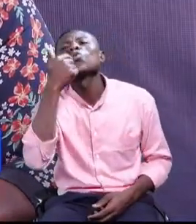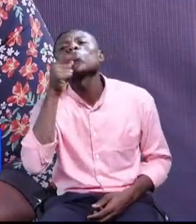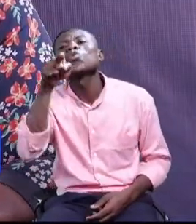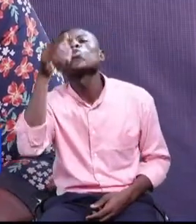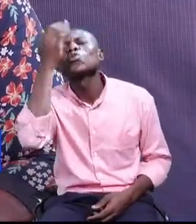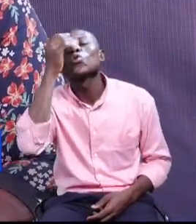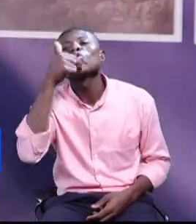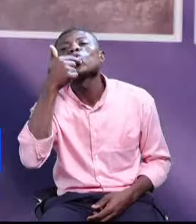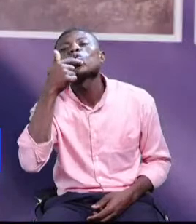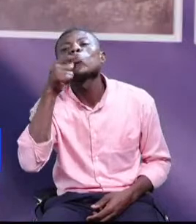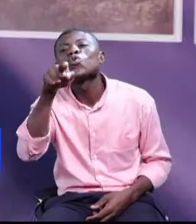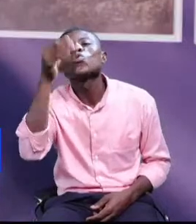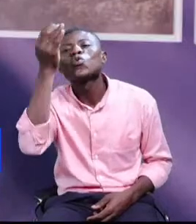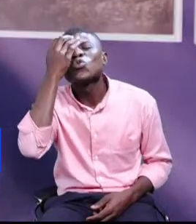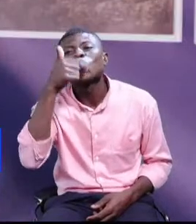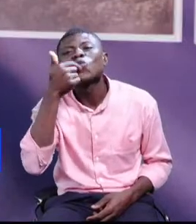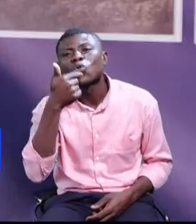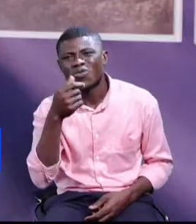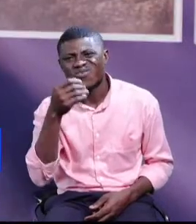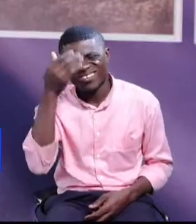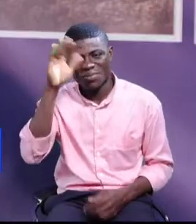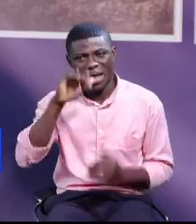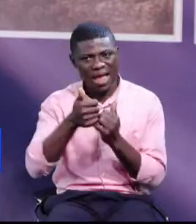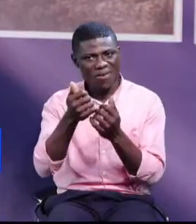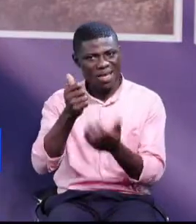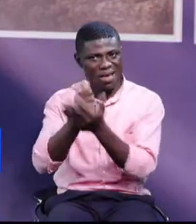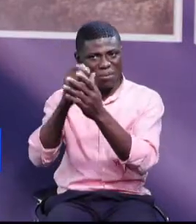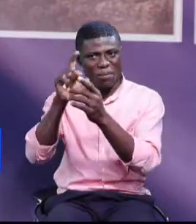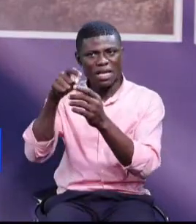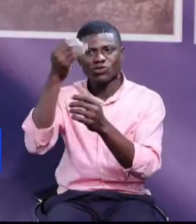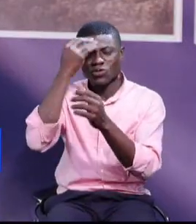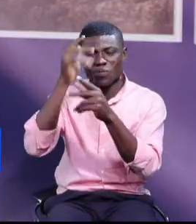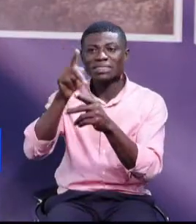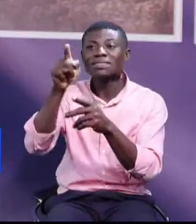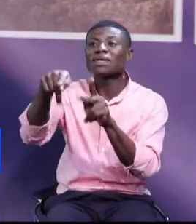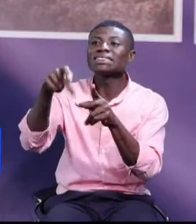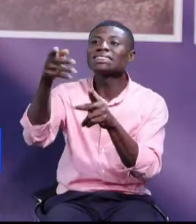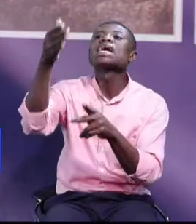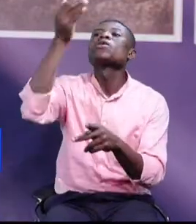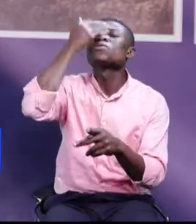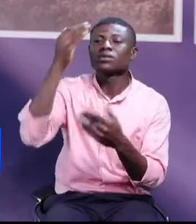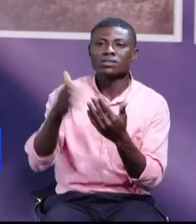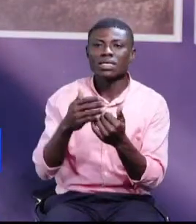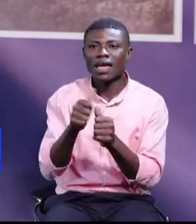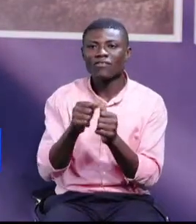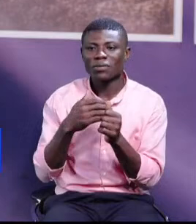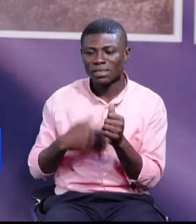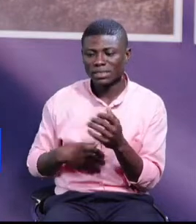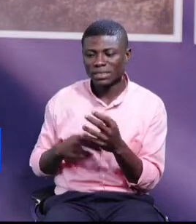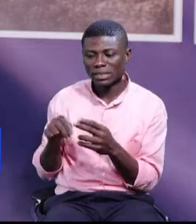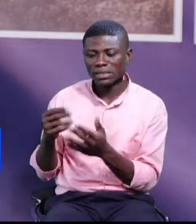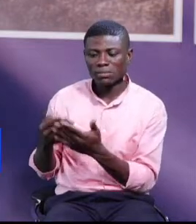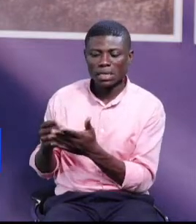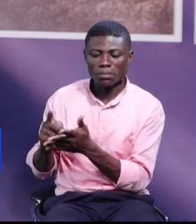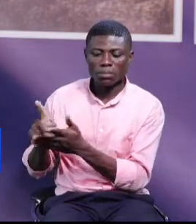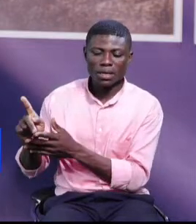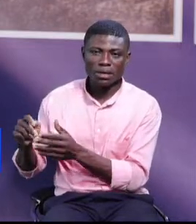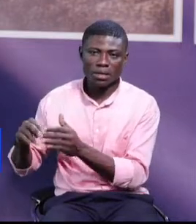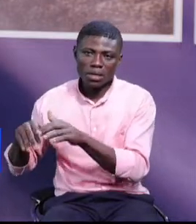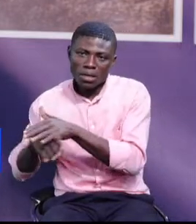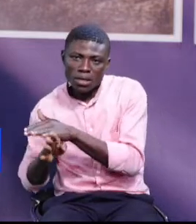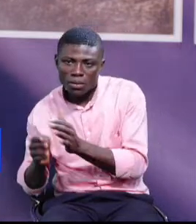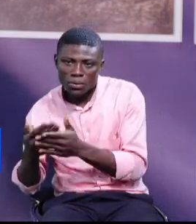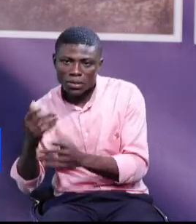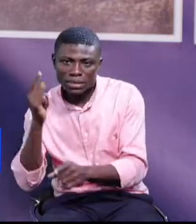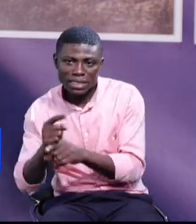them, there's some truth to it. Because you get to a point and everyone wants money, everyone wants something, a favor, everyone. And so just a